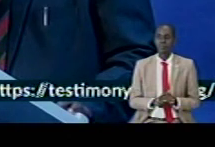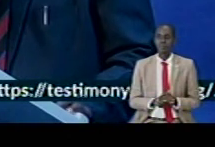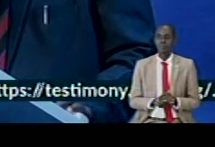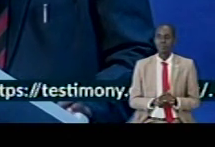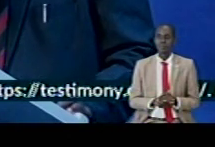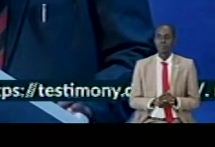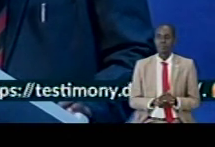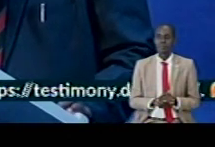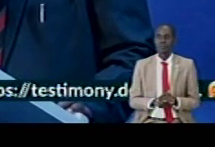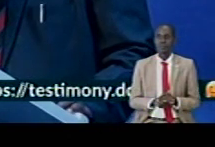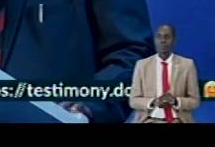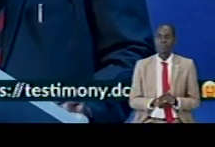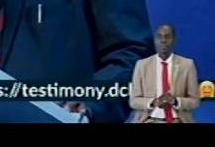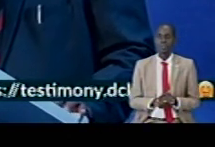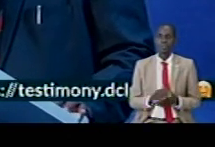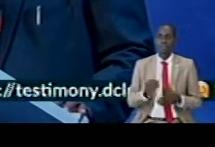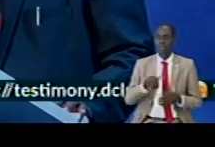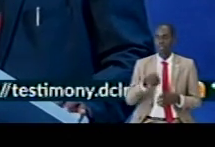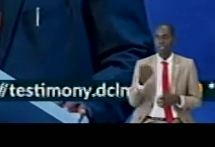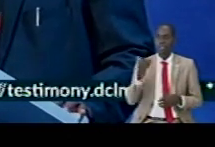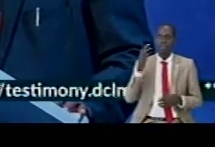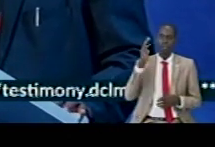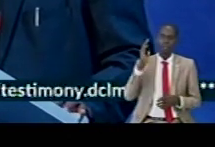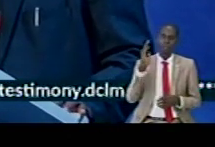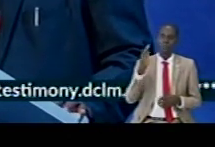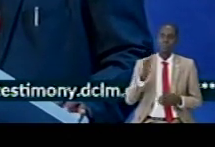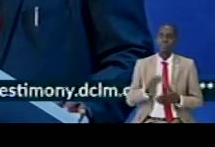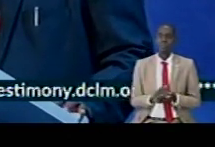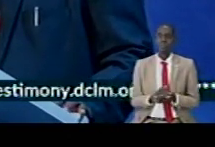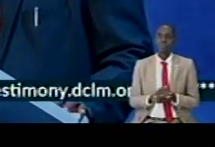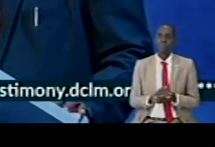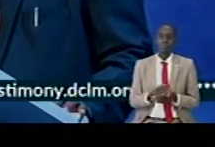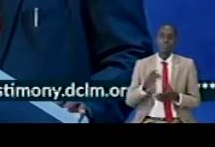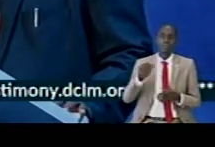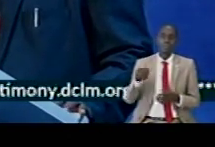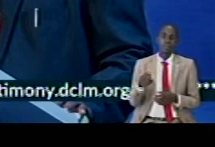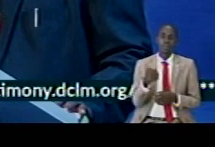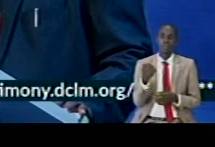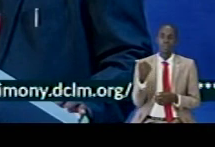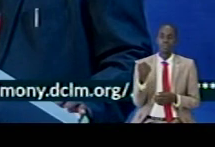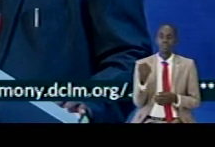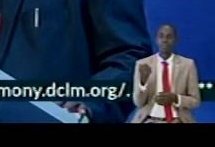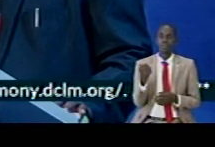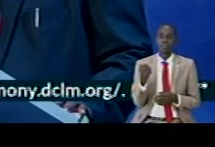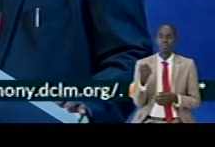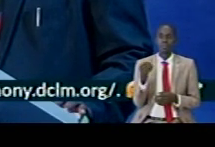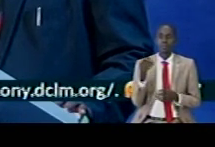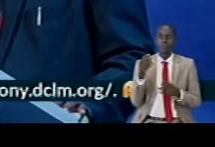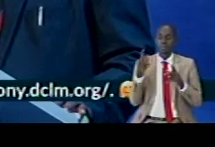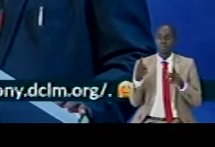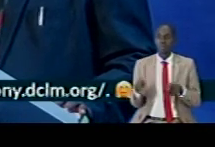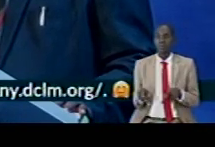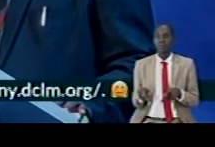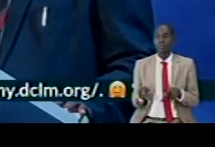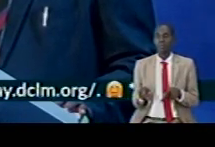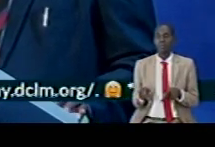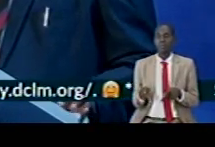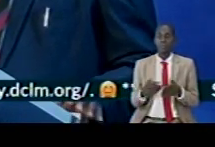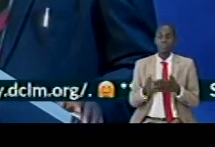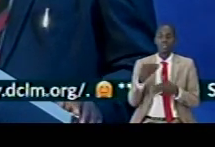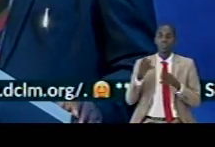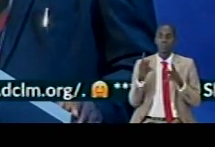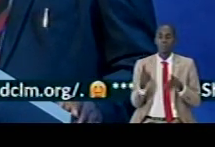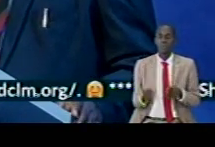We listen to the next testifier. The next testifier is Bukola Mercy from